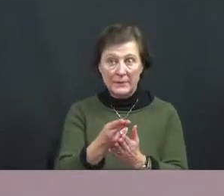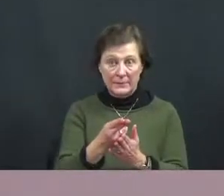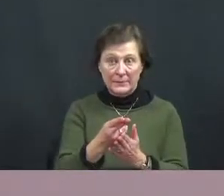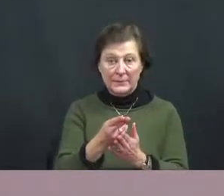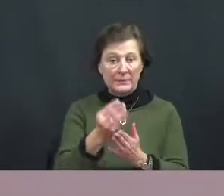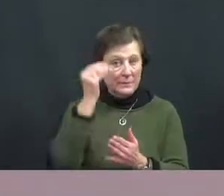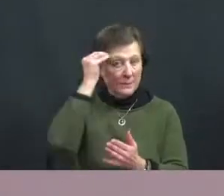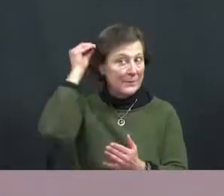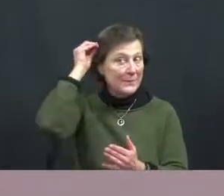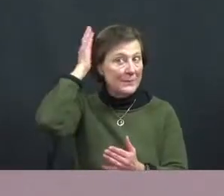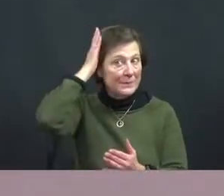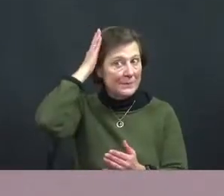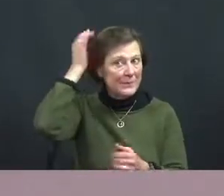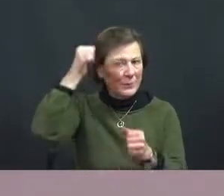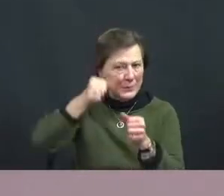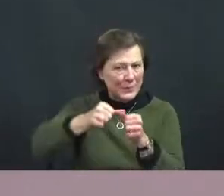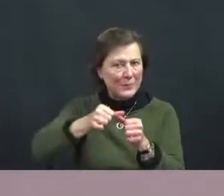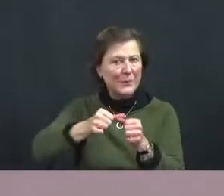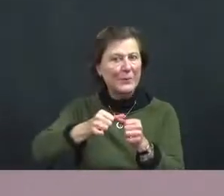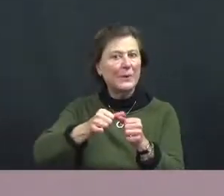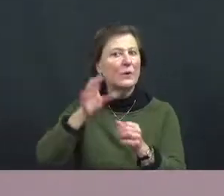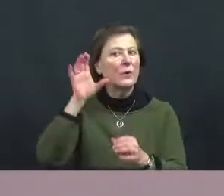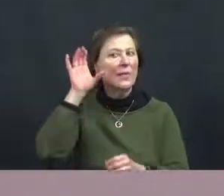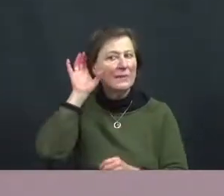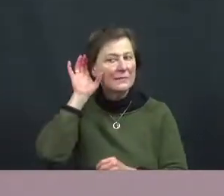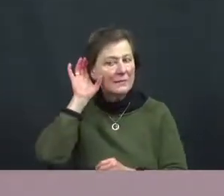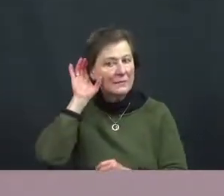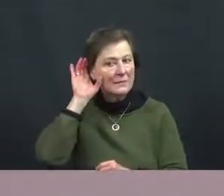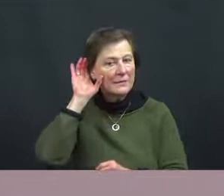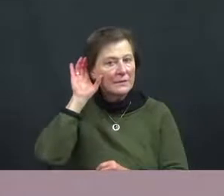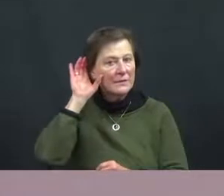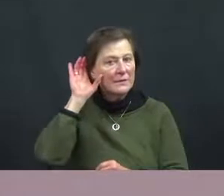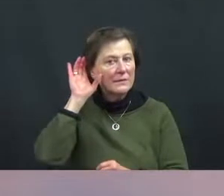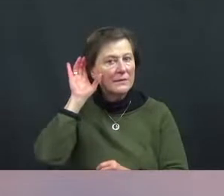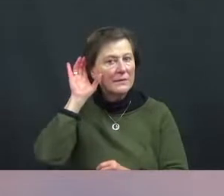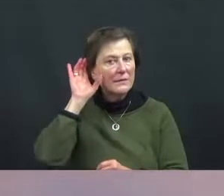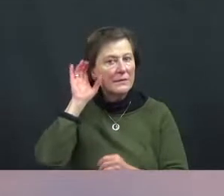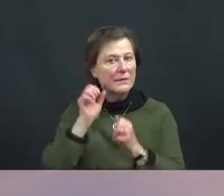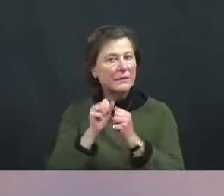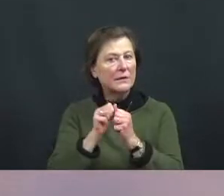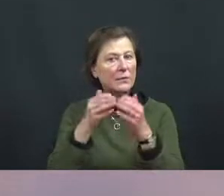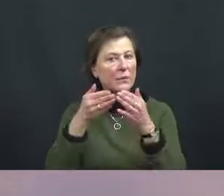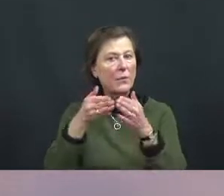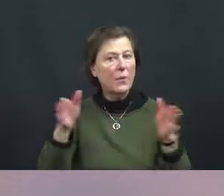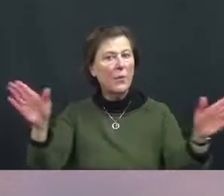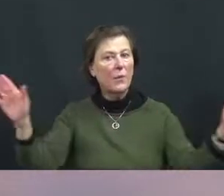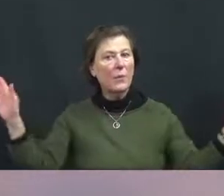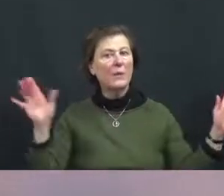Let us be mindful to listen with open-heartedness